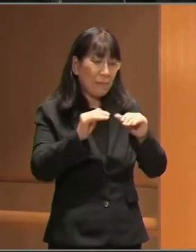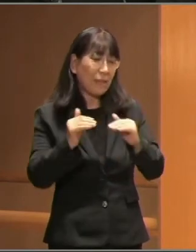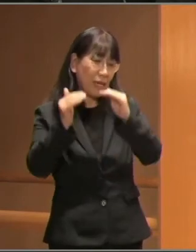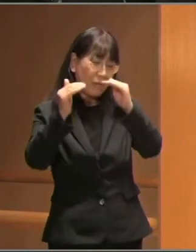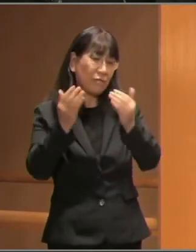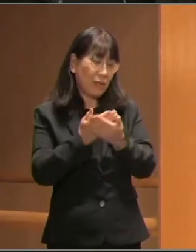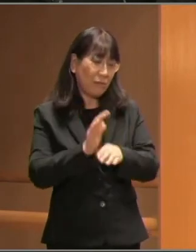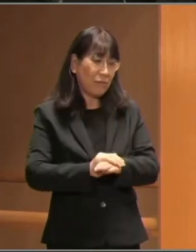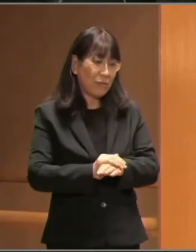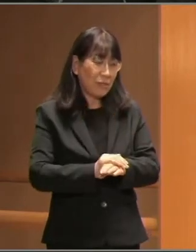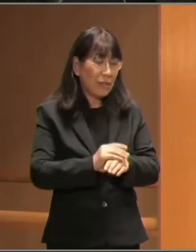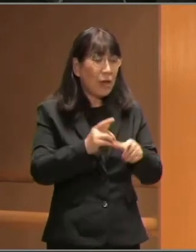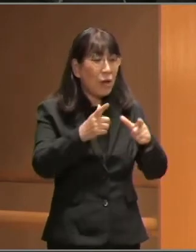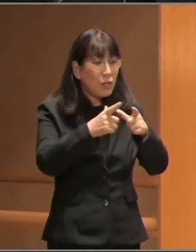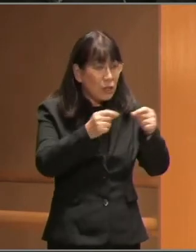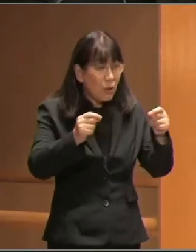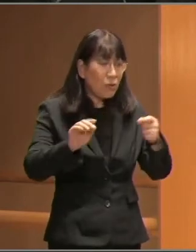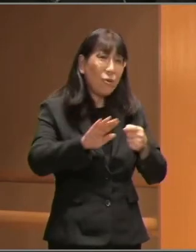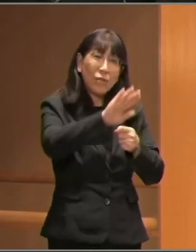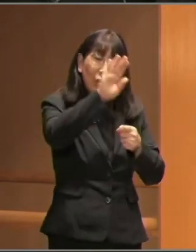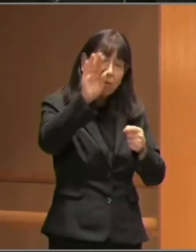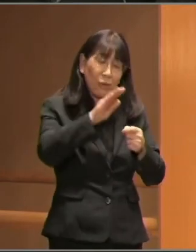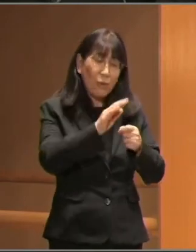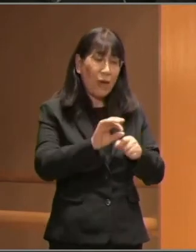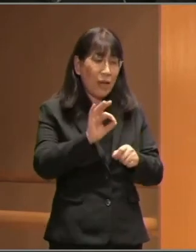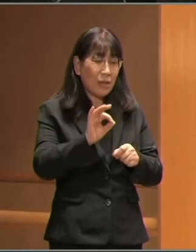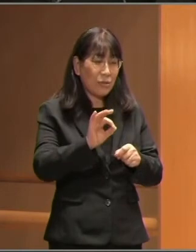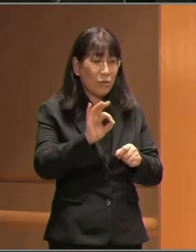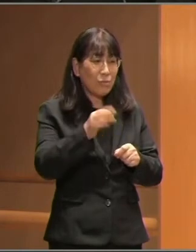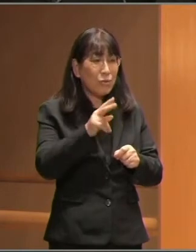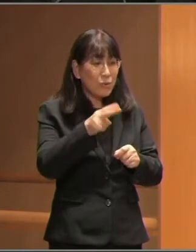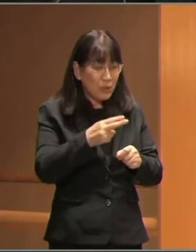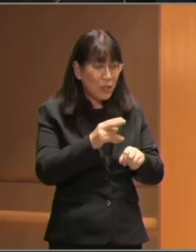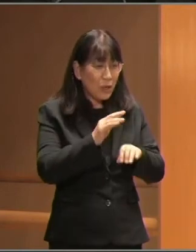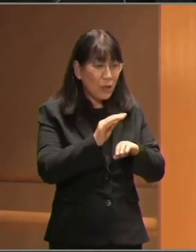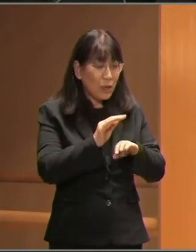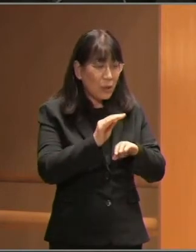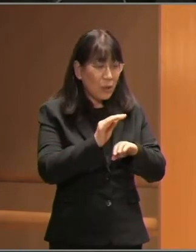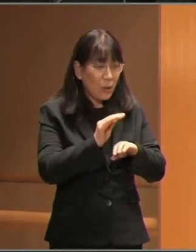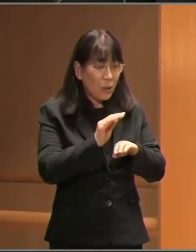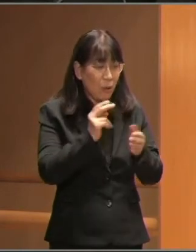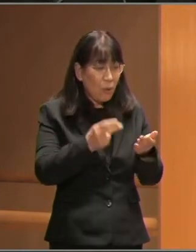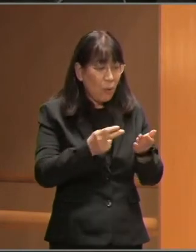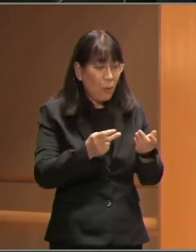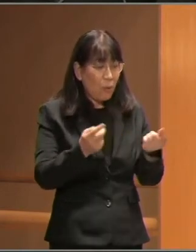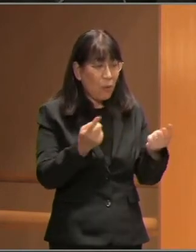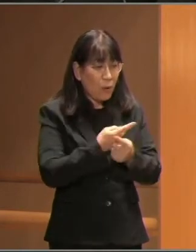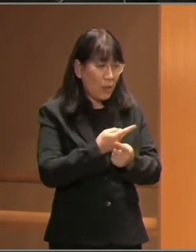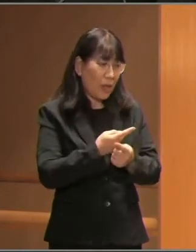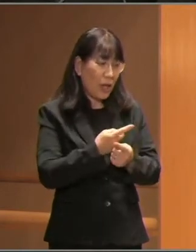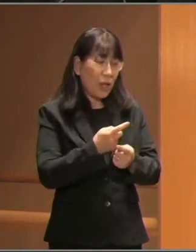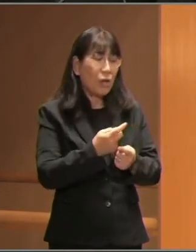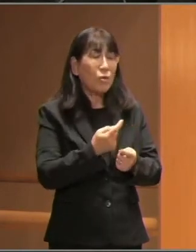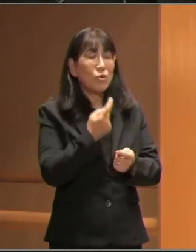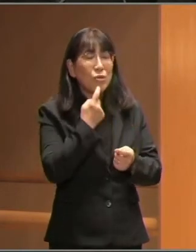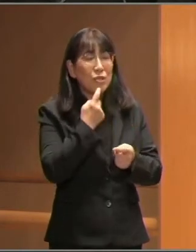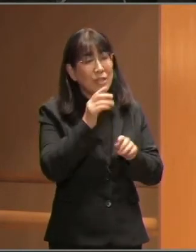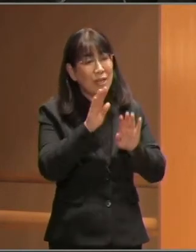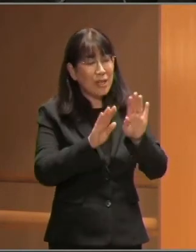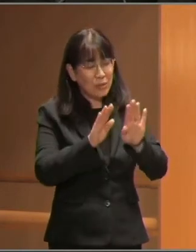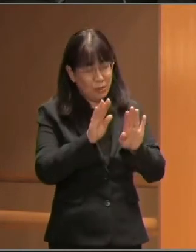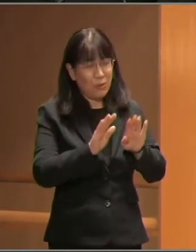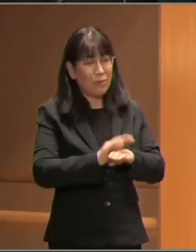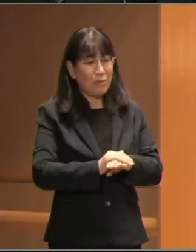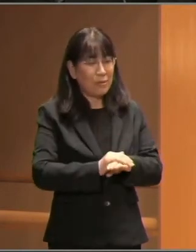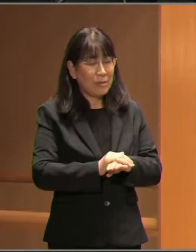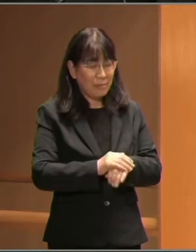humidity would grow. But in Japan, such kind of physical principles does not apply. Therefore, on a